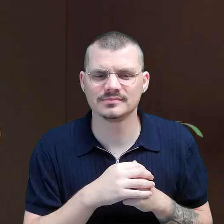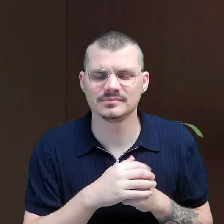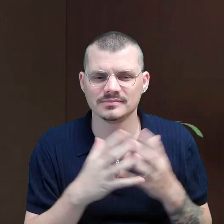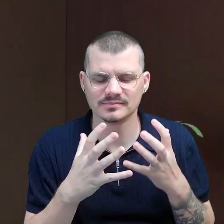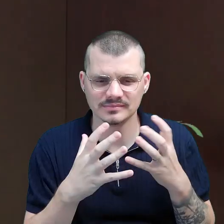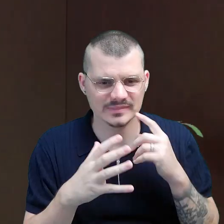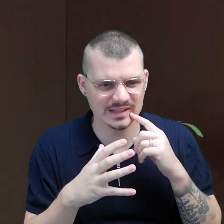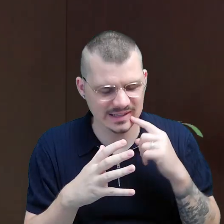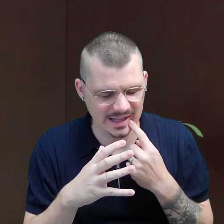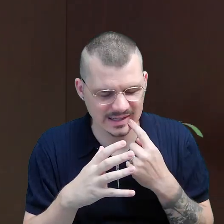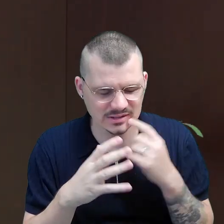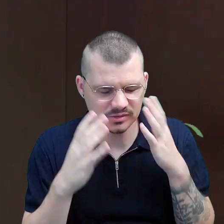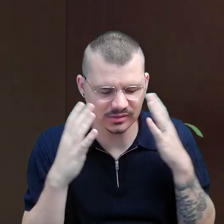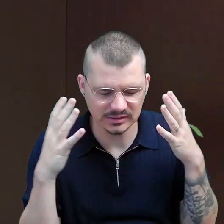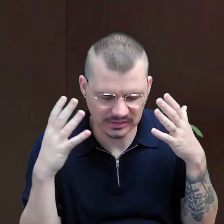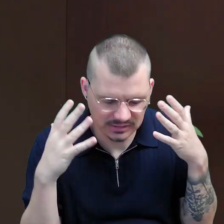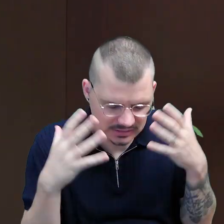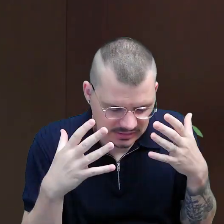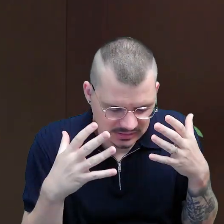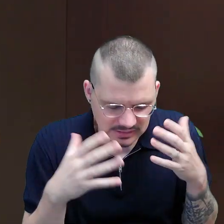Intense, preoccupied look.